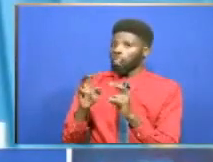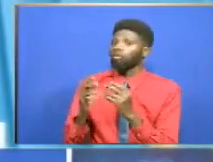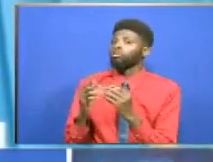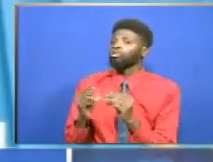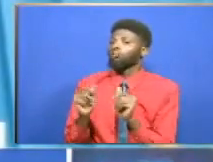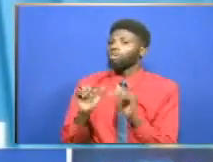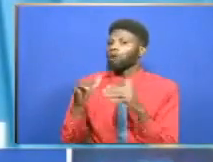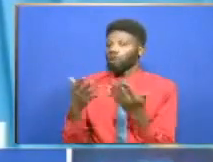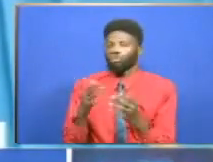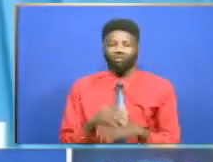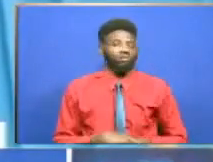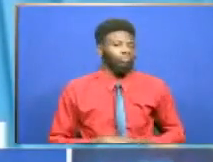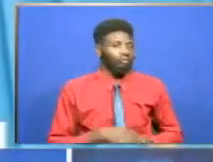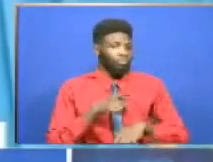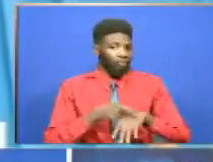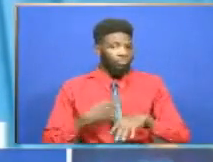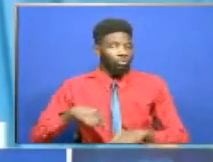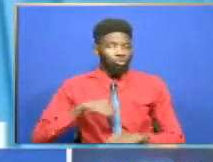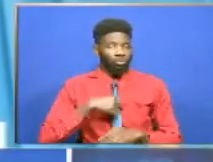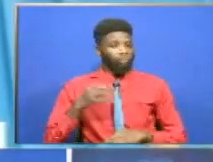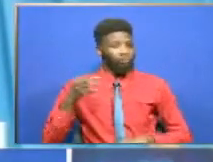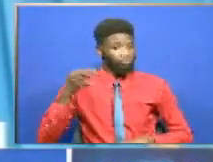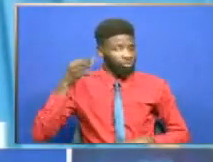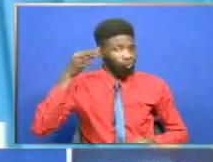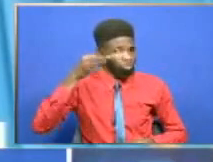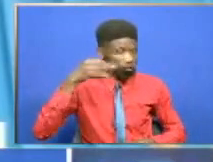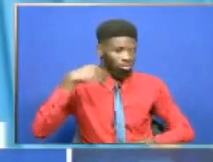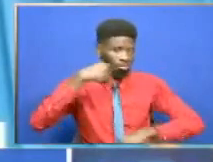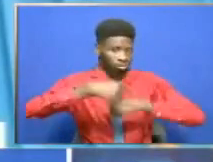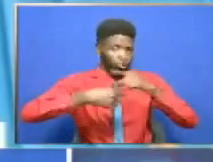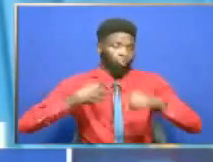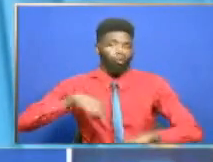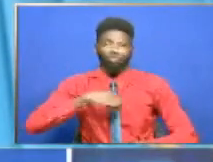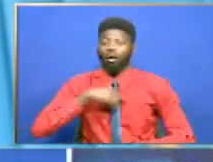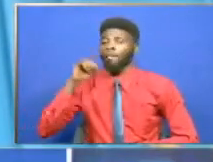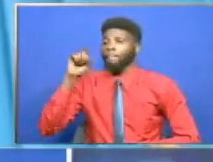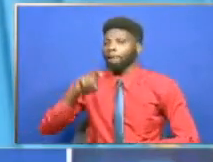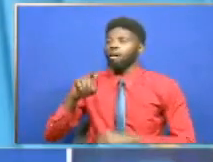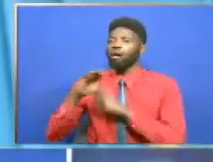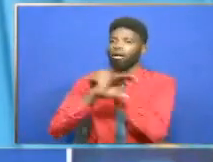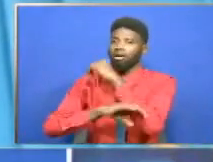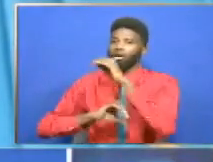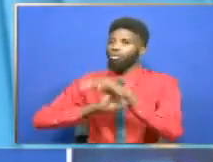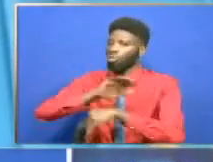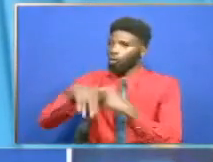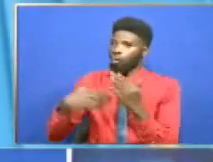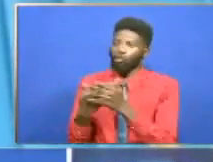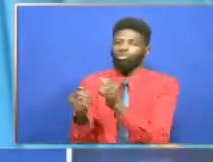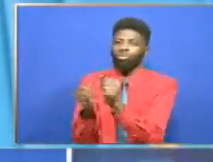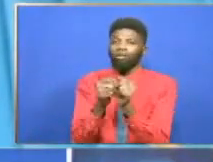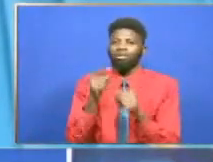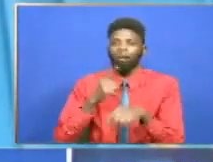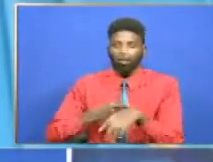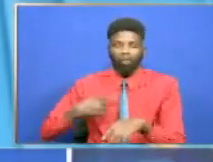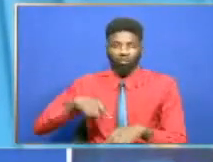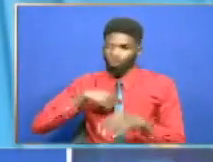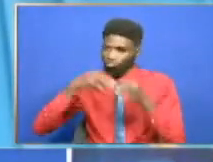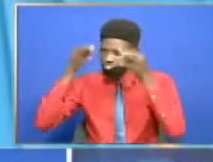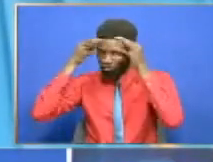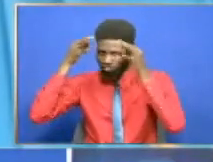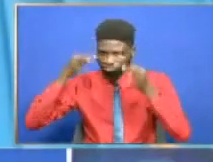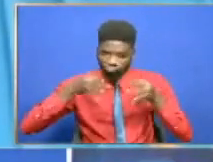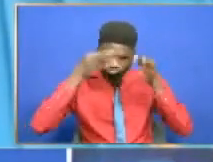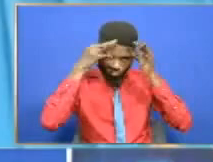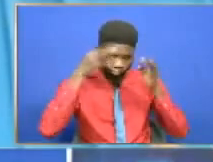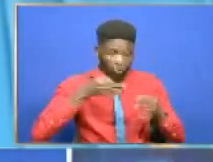we must carry the whole country as we make the decisions that we are going to make. And I want to